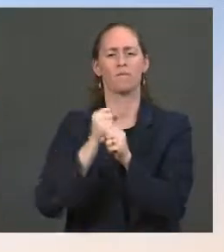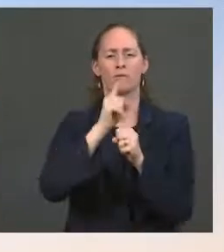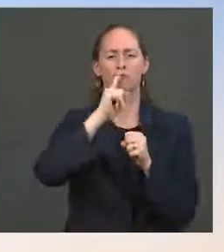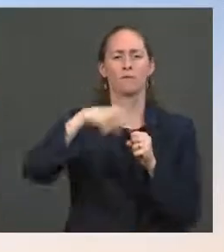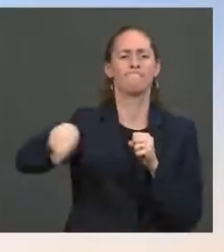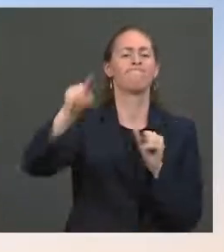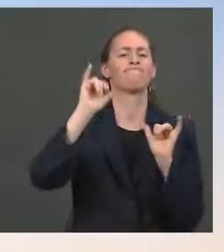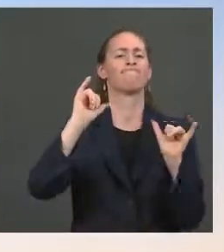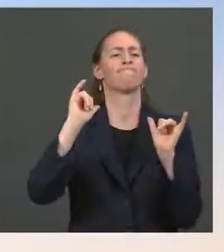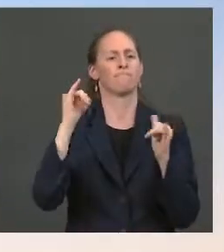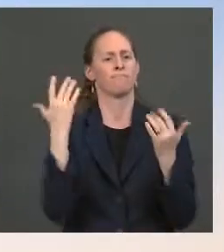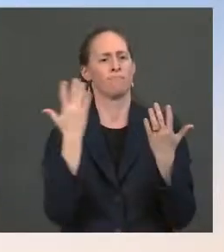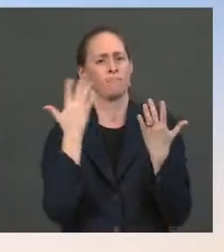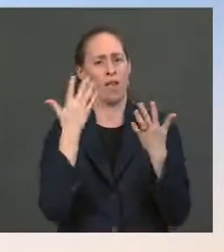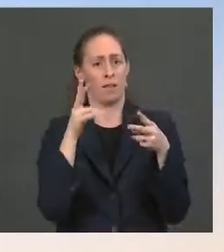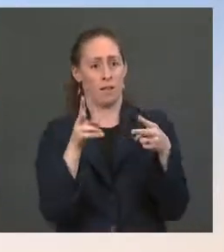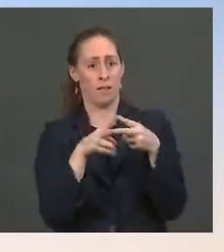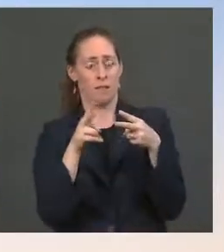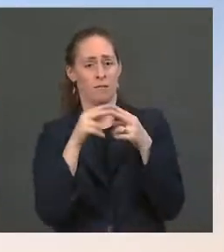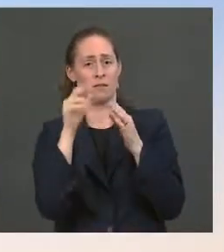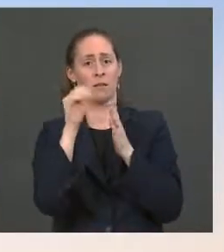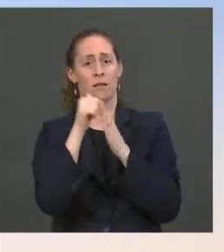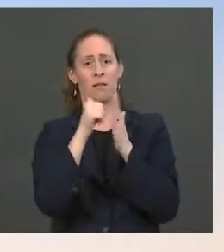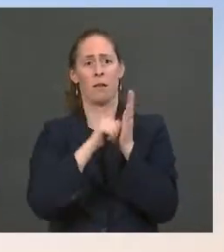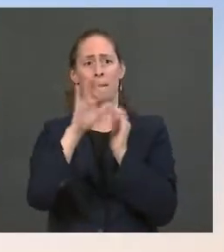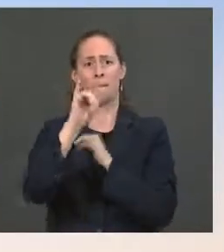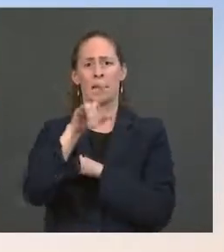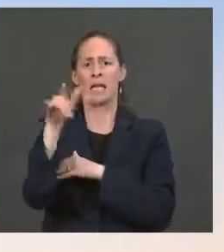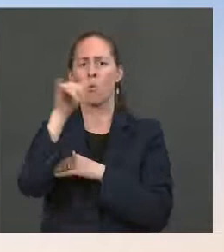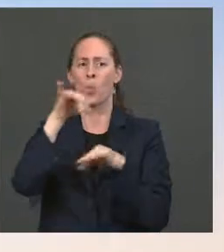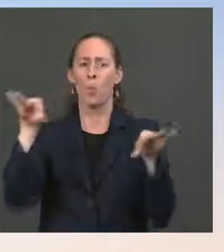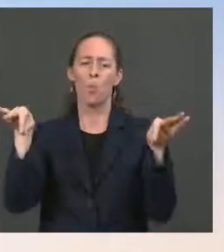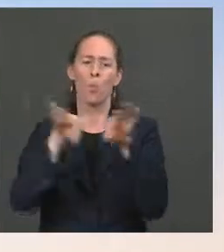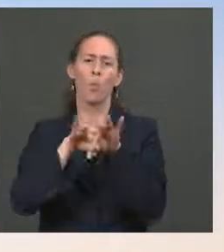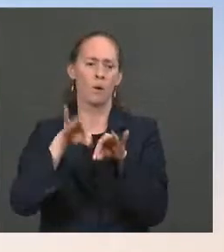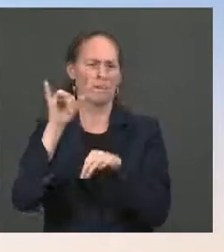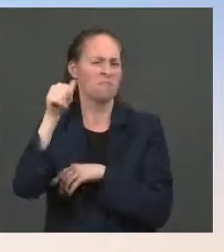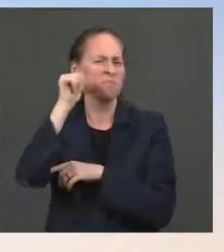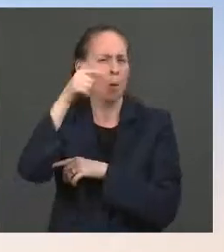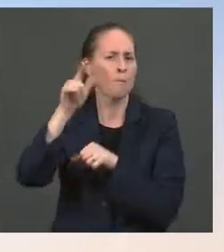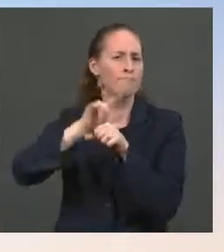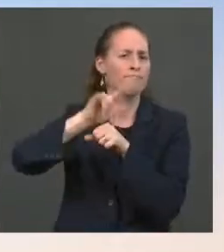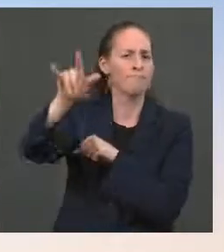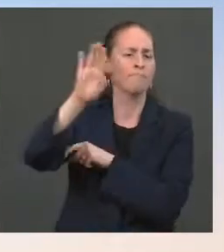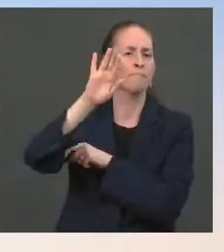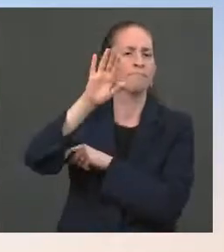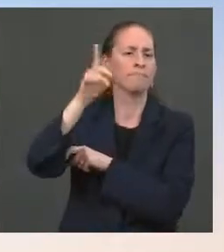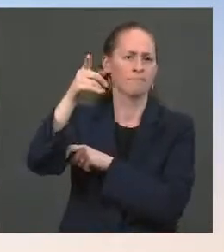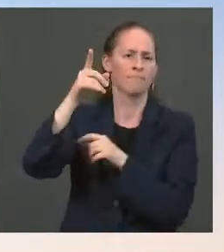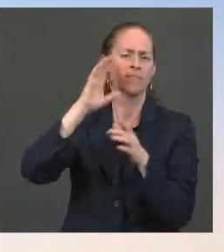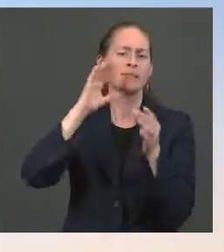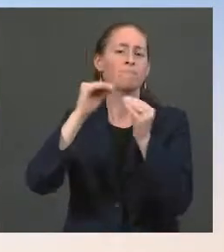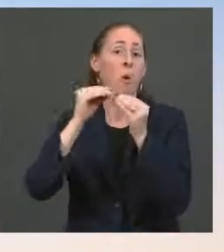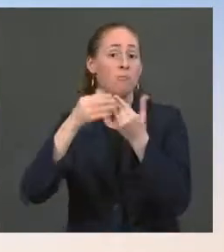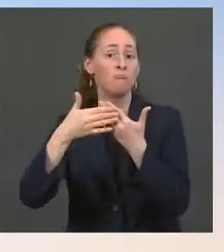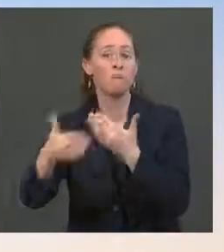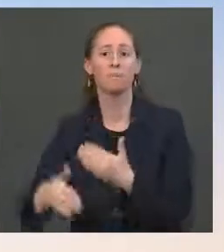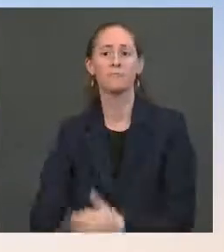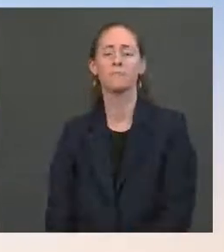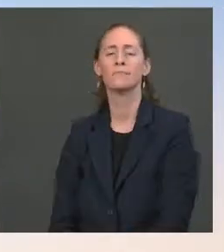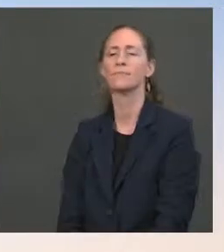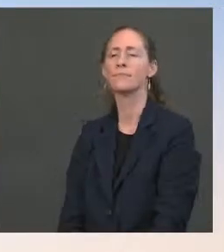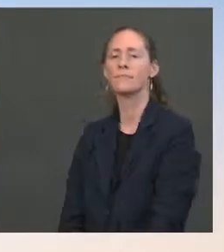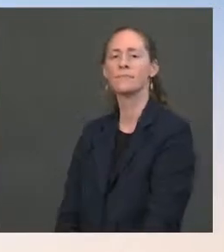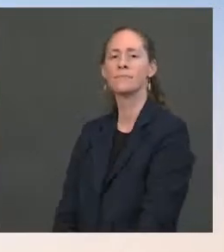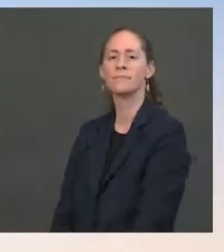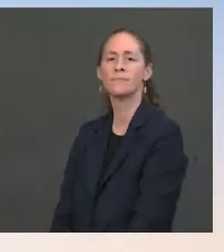in these two important packages. And so that's what he's going to do in Michigan tomorrow, and I expect he'll do more of it in the weeks ahead. Go ahead. Two questions on the oil spill. Is